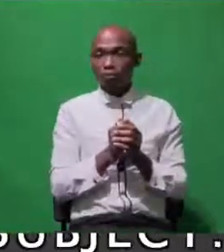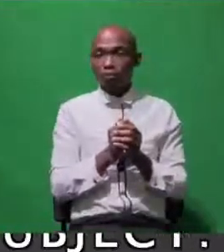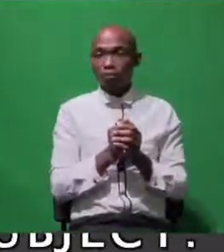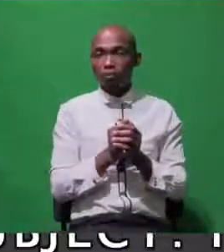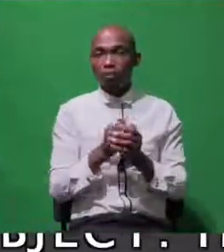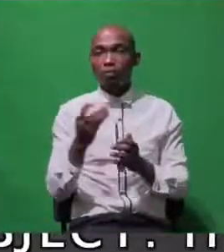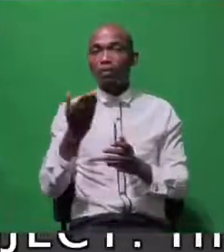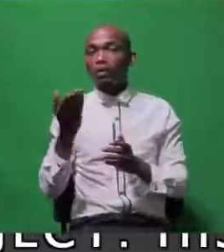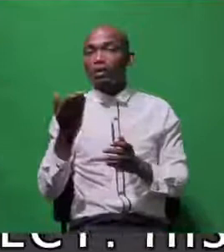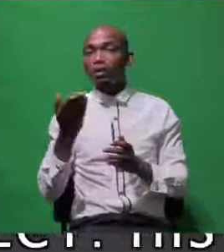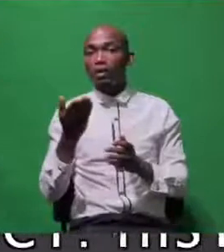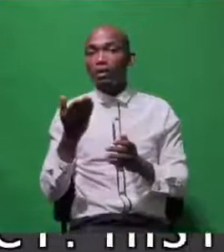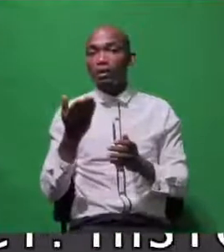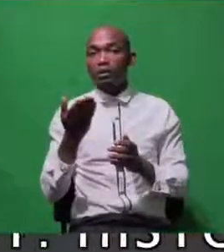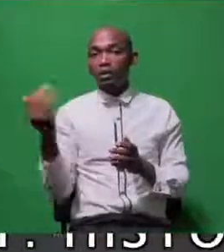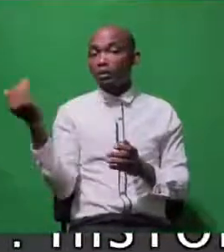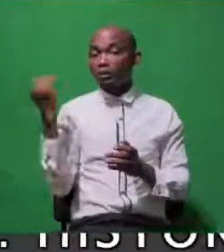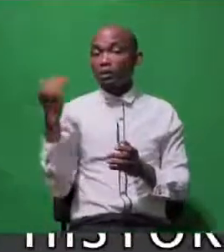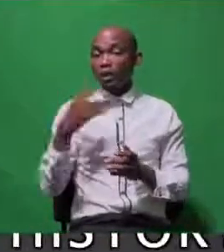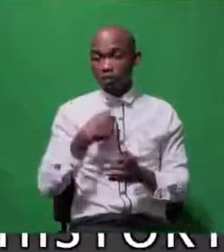Is there anyone who can tell us